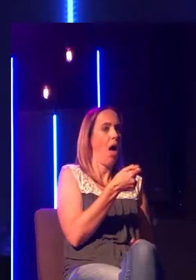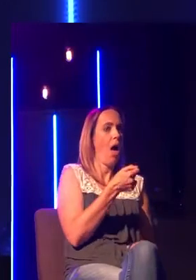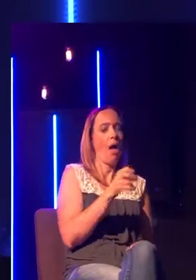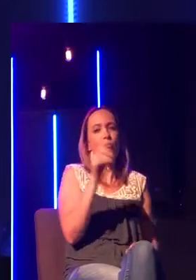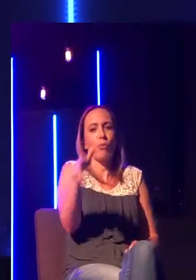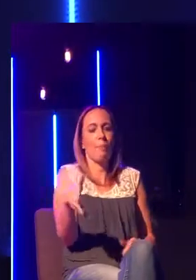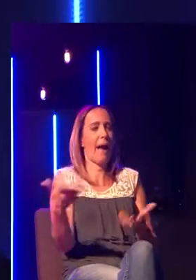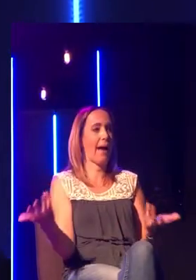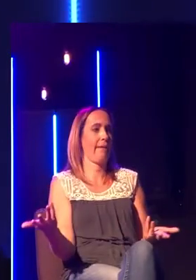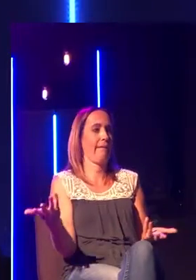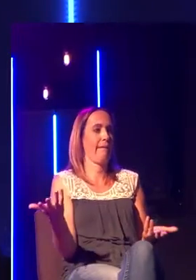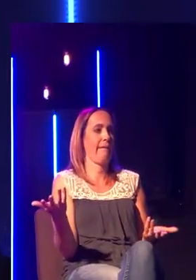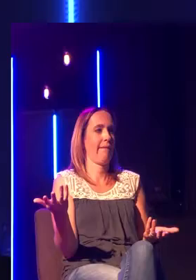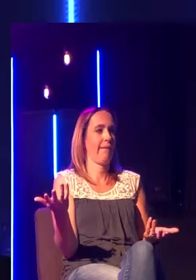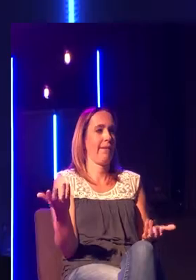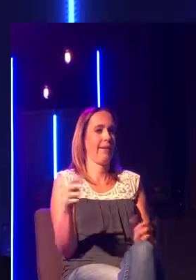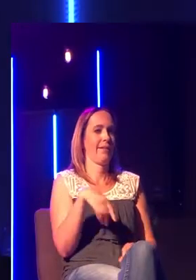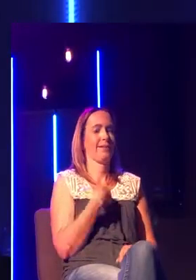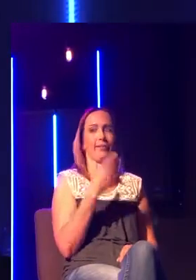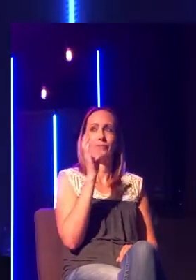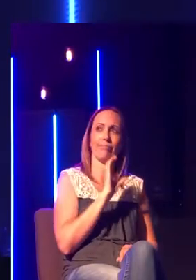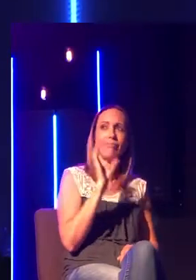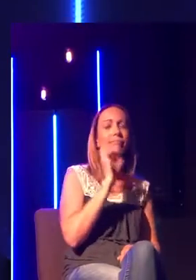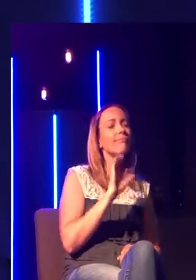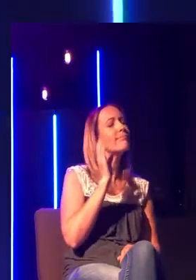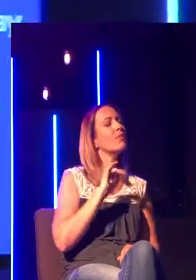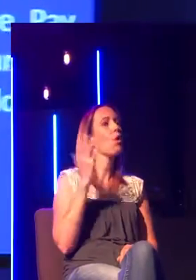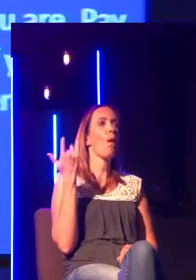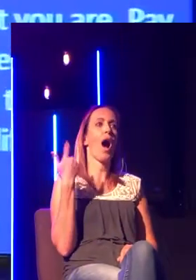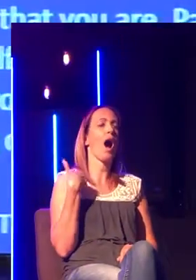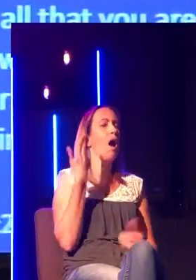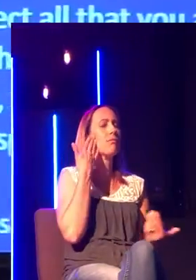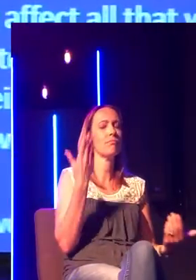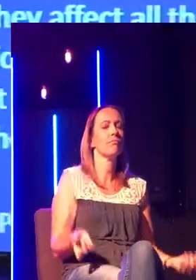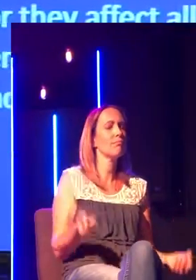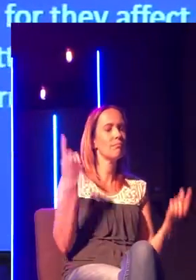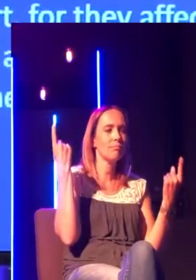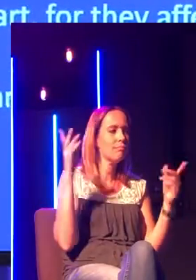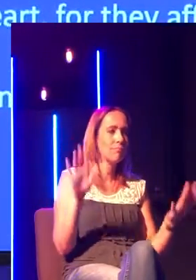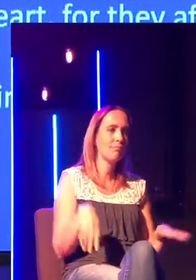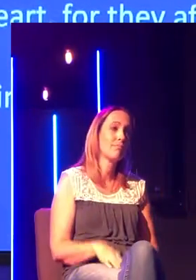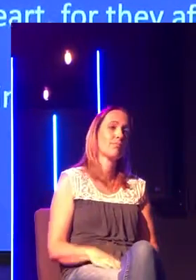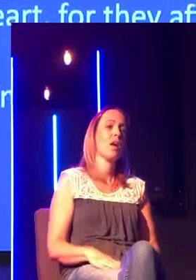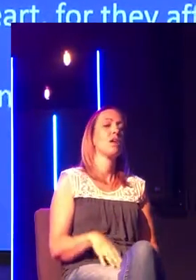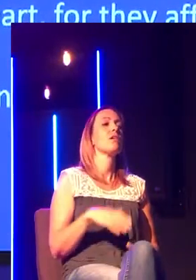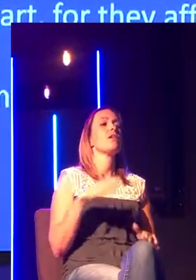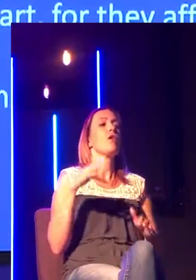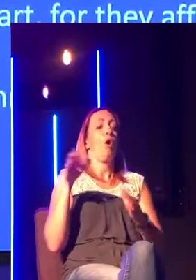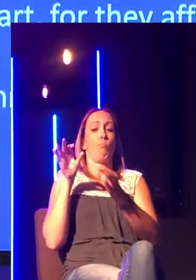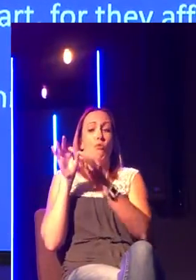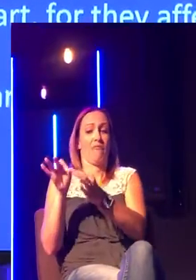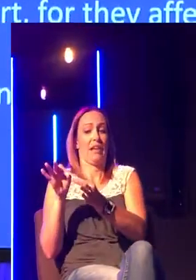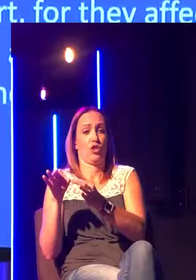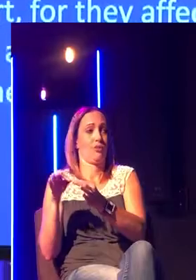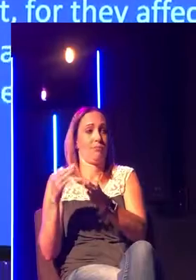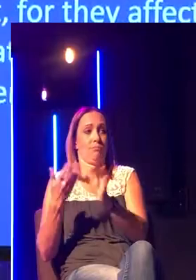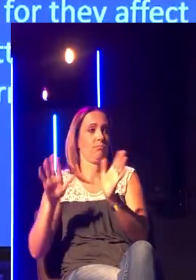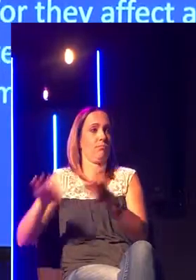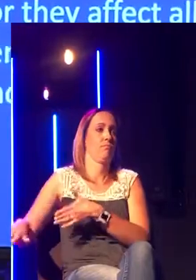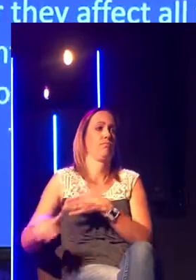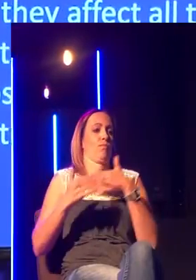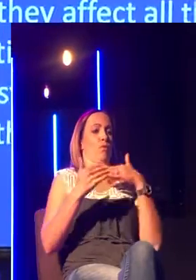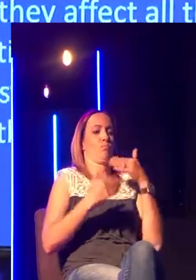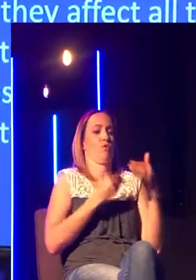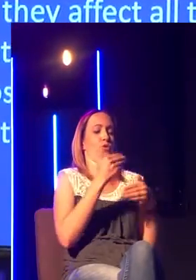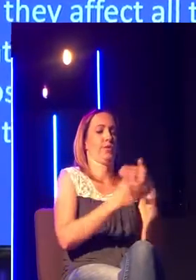want? Where it needs to be. Why? I don't understand. It's progress, not perfection. Live your life